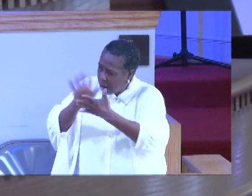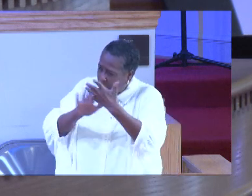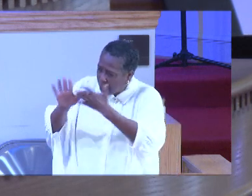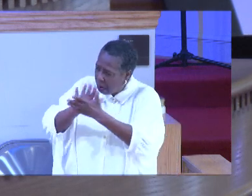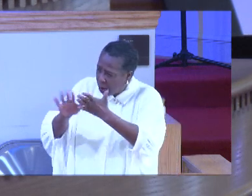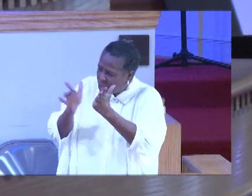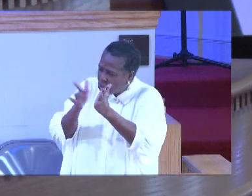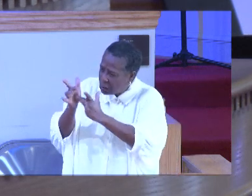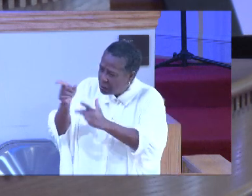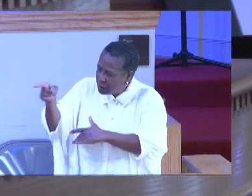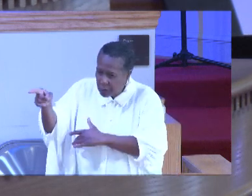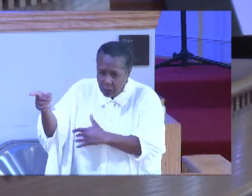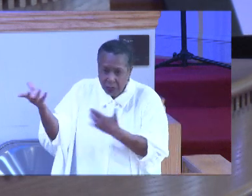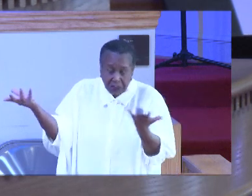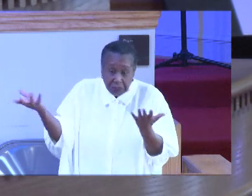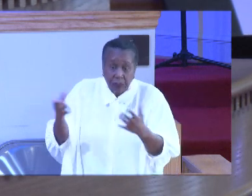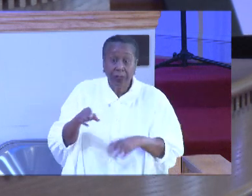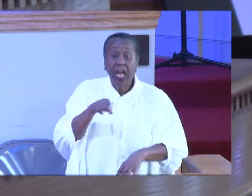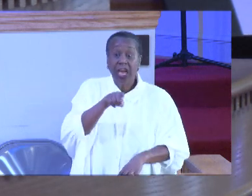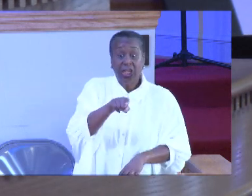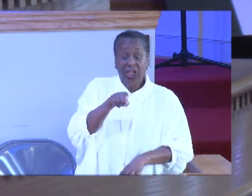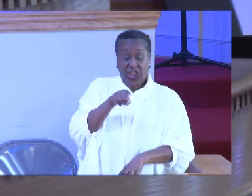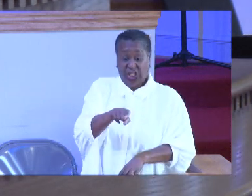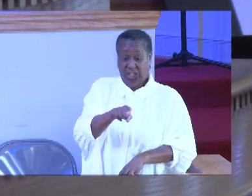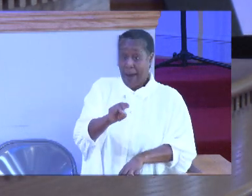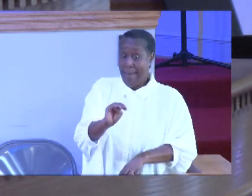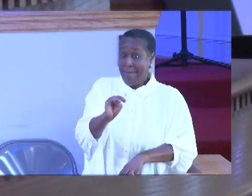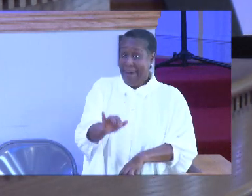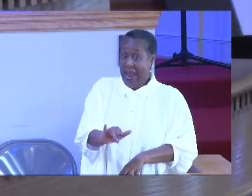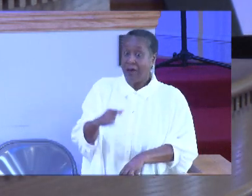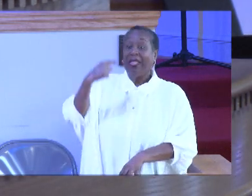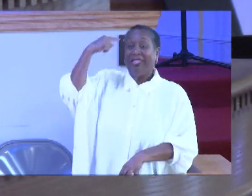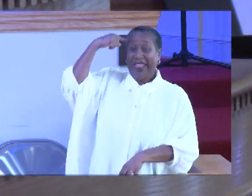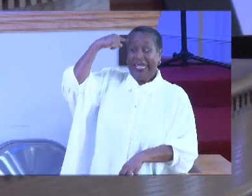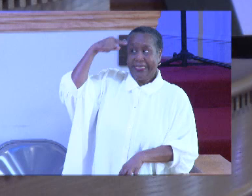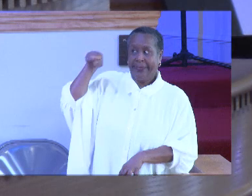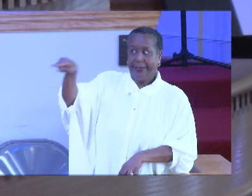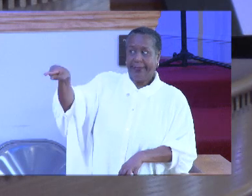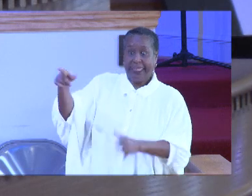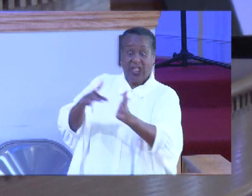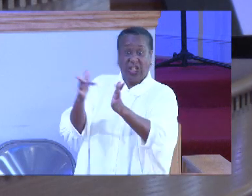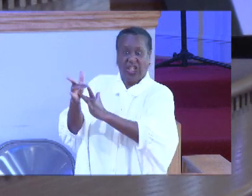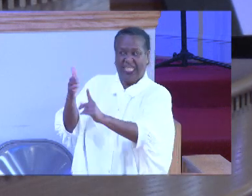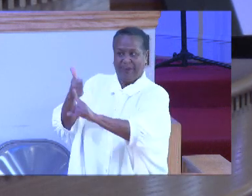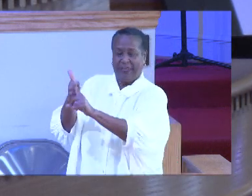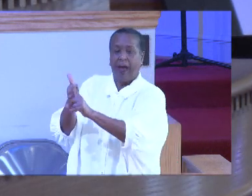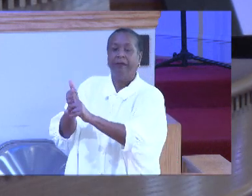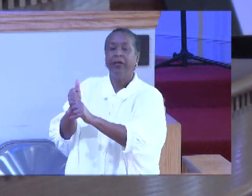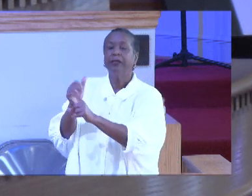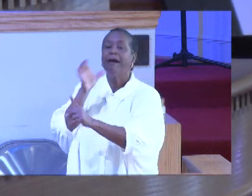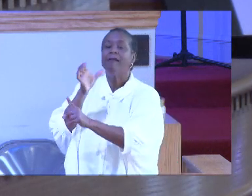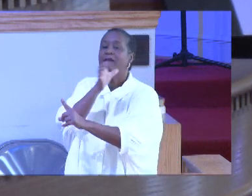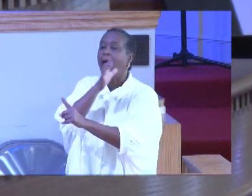She thinks that the risen Christ is the gardener.